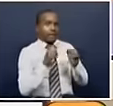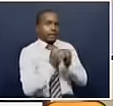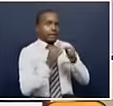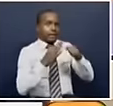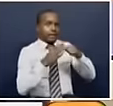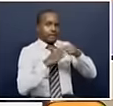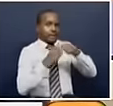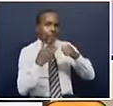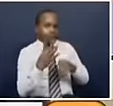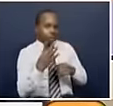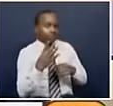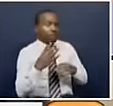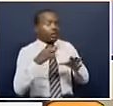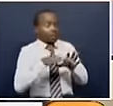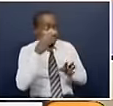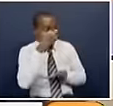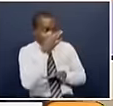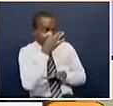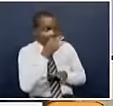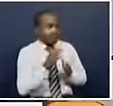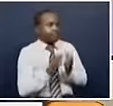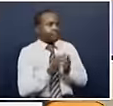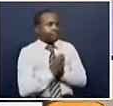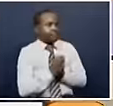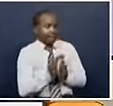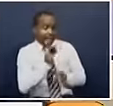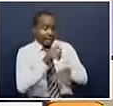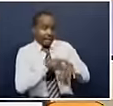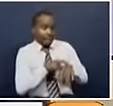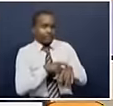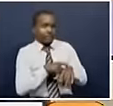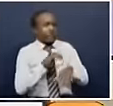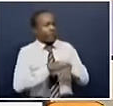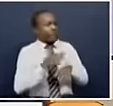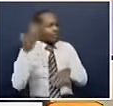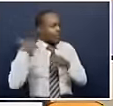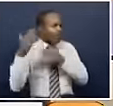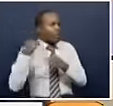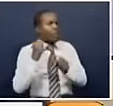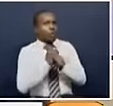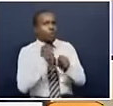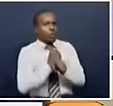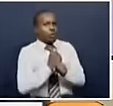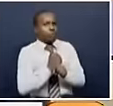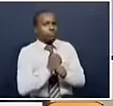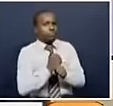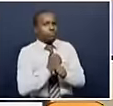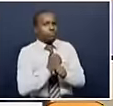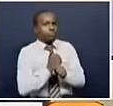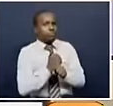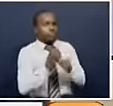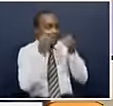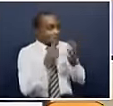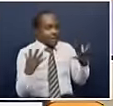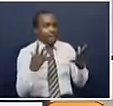of Technology in Nyeri. And after that, fortunately those days, job opportunities were very, you know, very